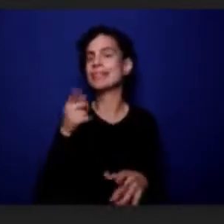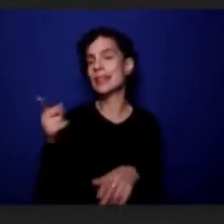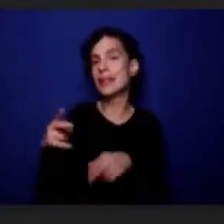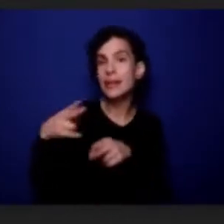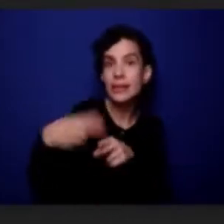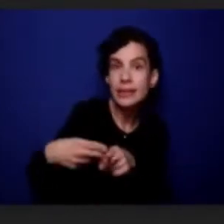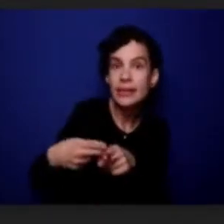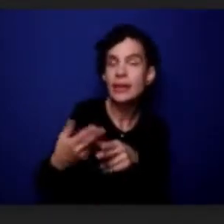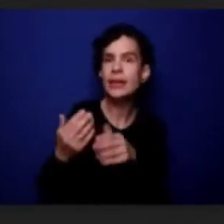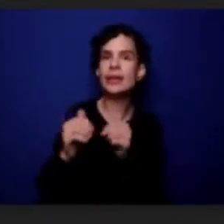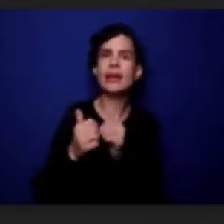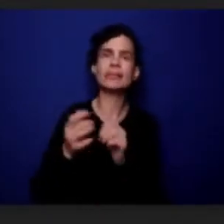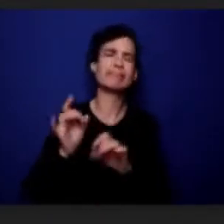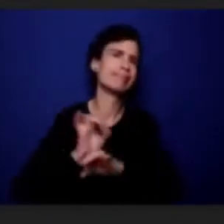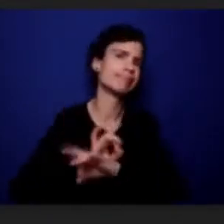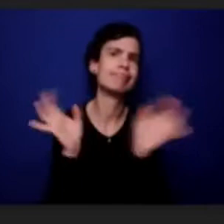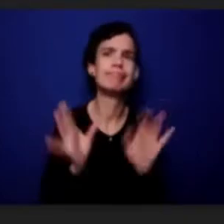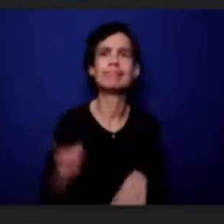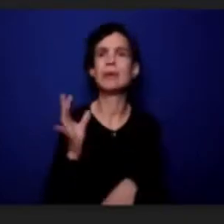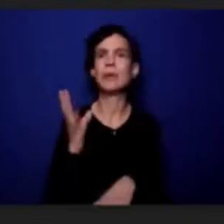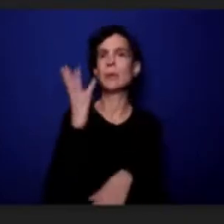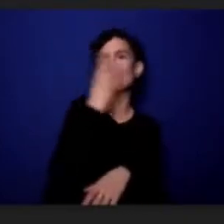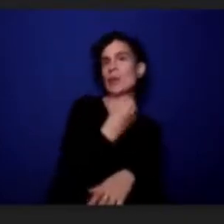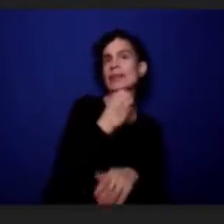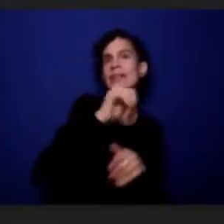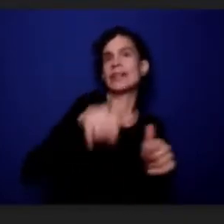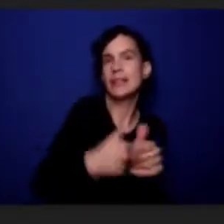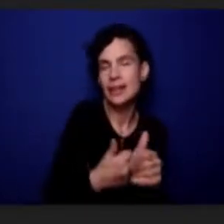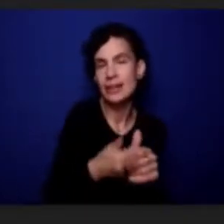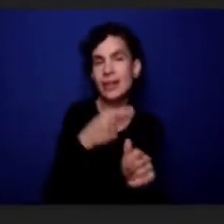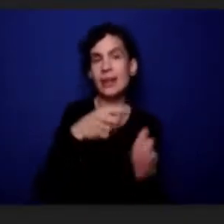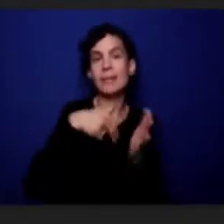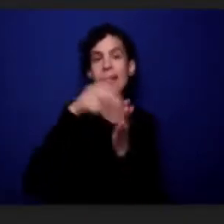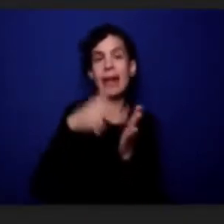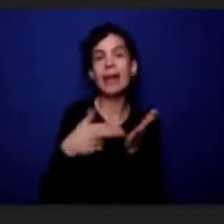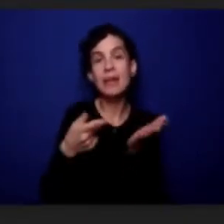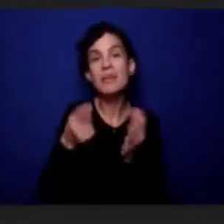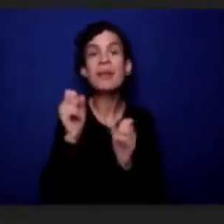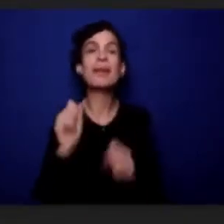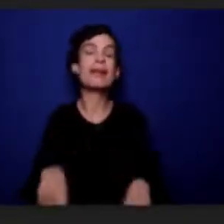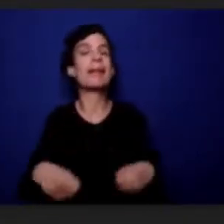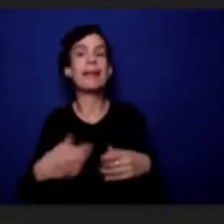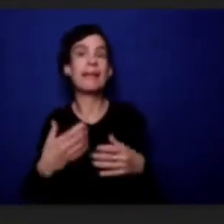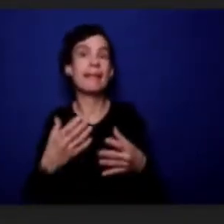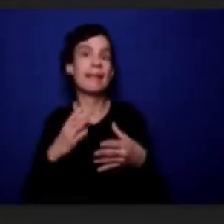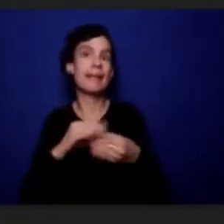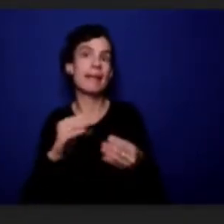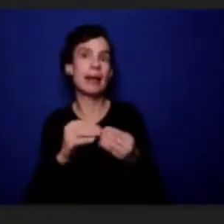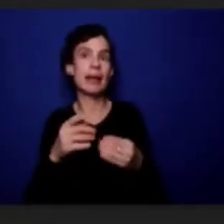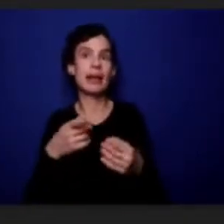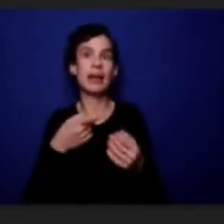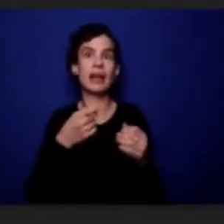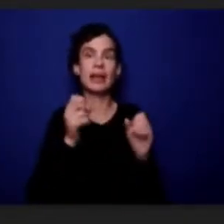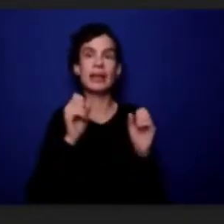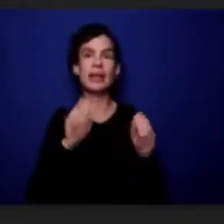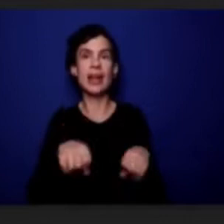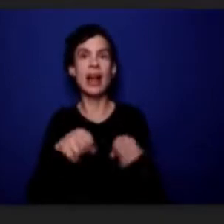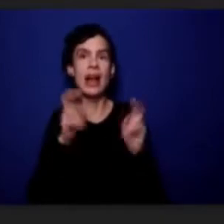that you can in some way also maybe sympathize with her. And he sort of comments on the terrible beauty of the painting.